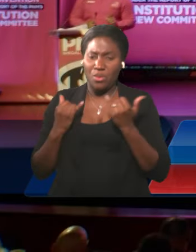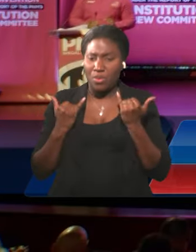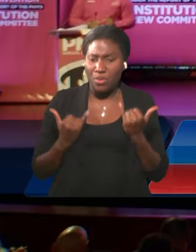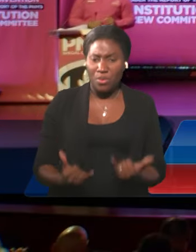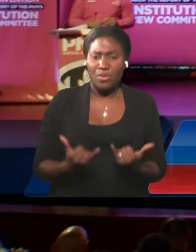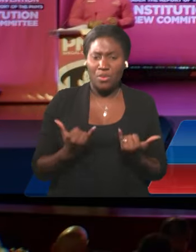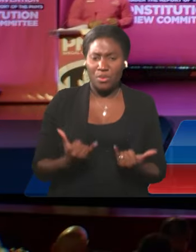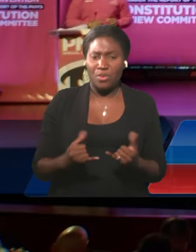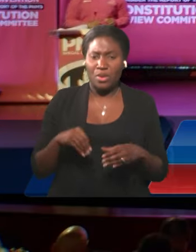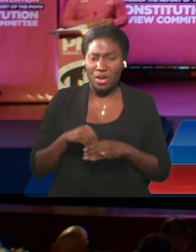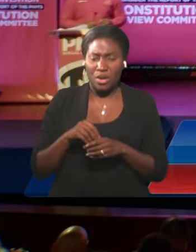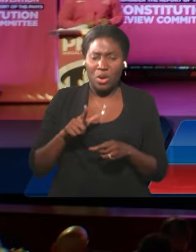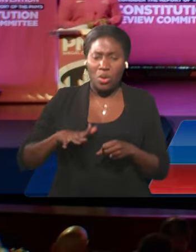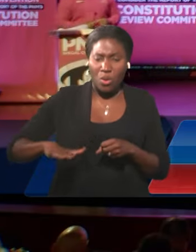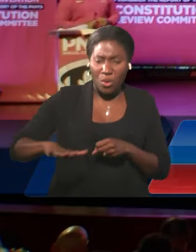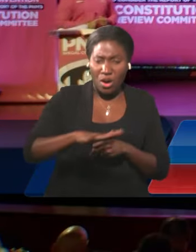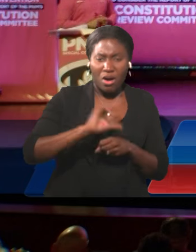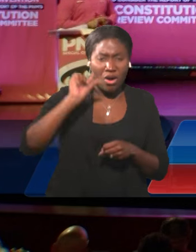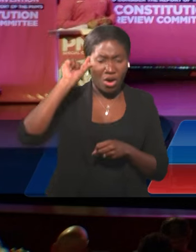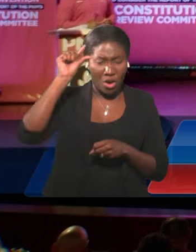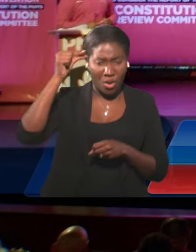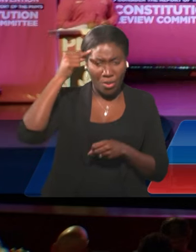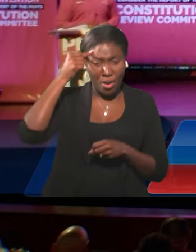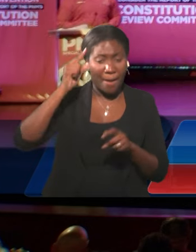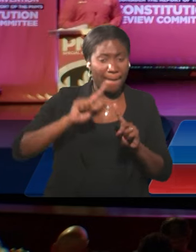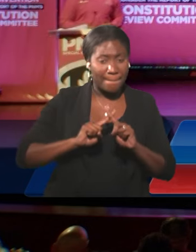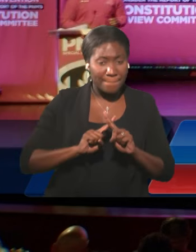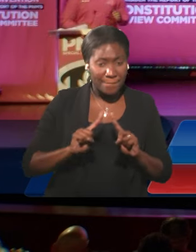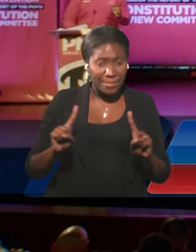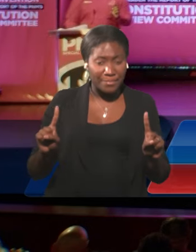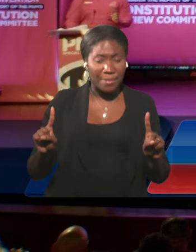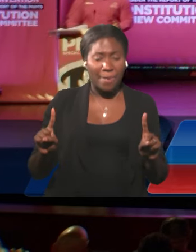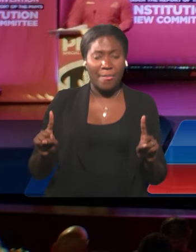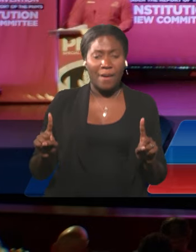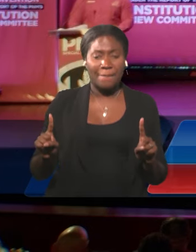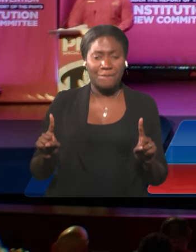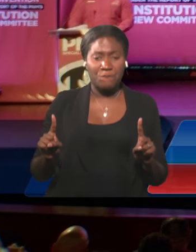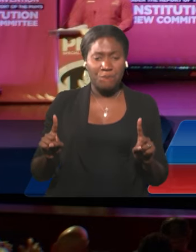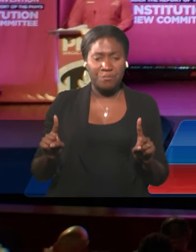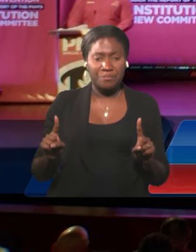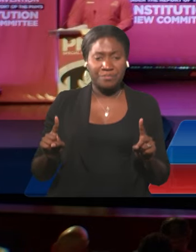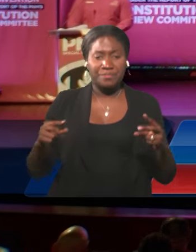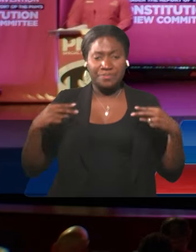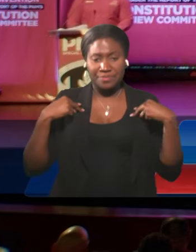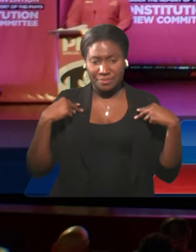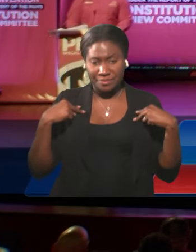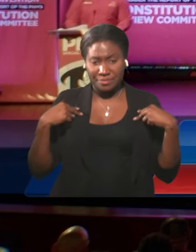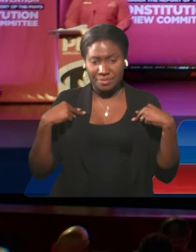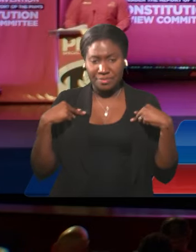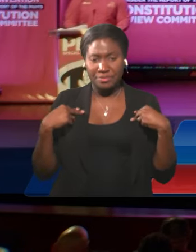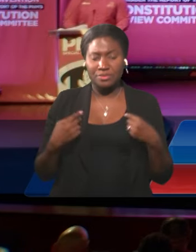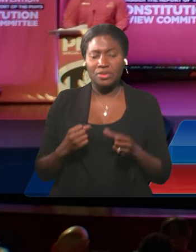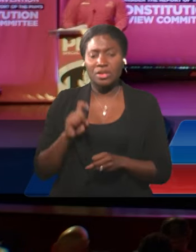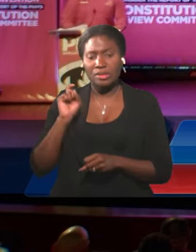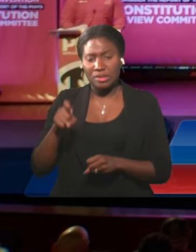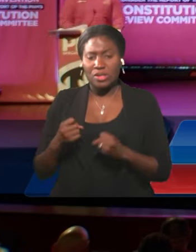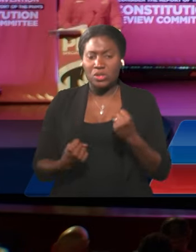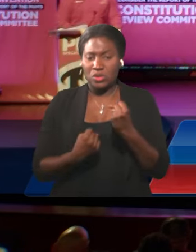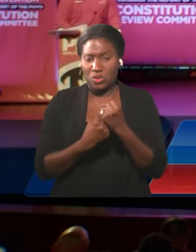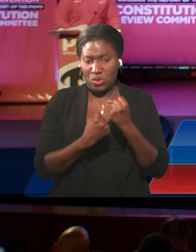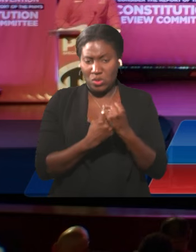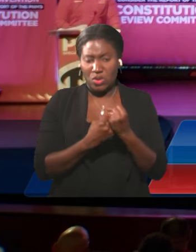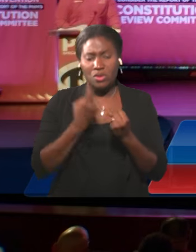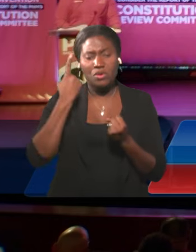in local government, but there was vehement support for the